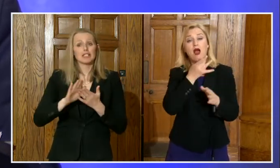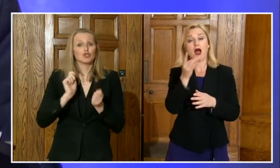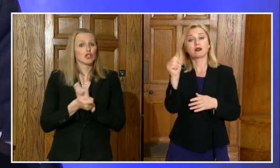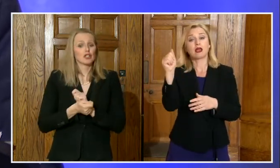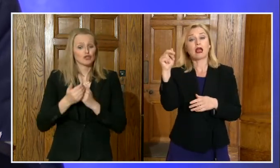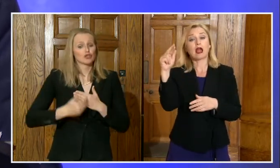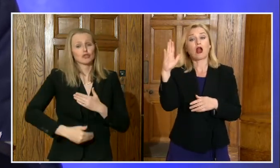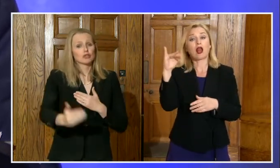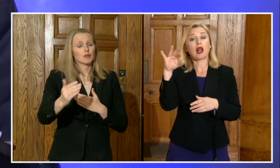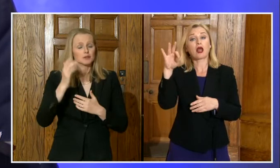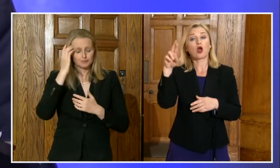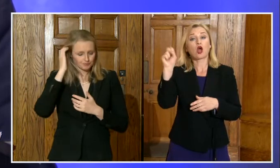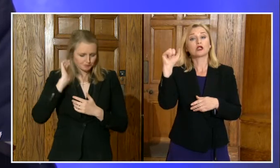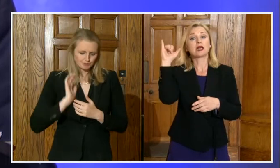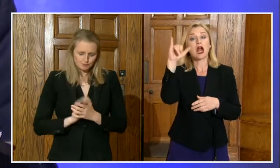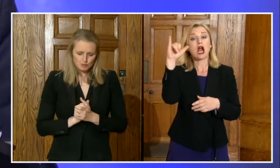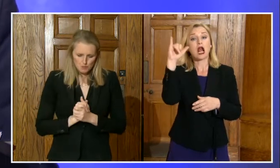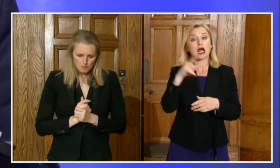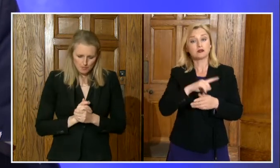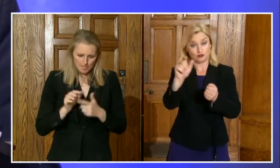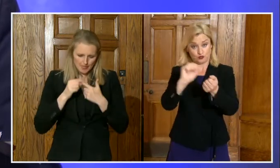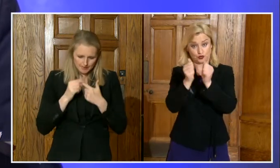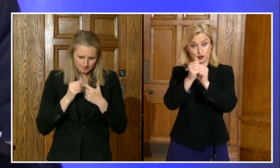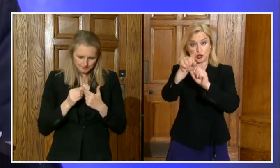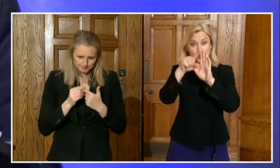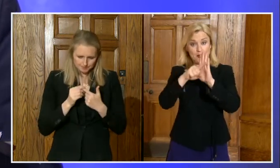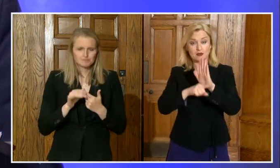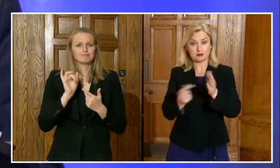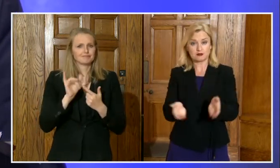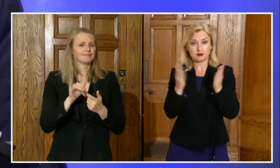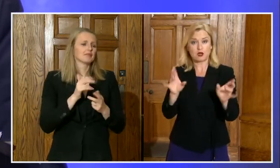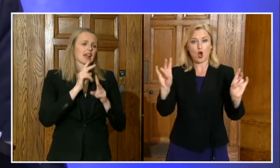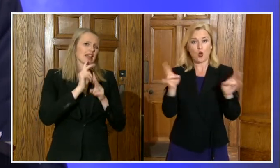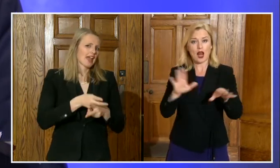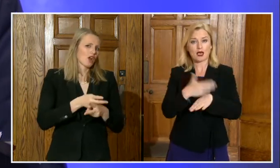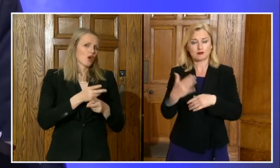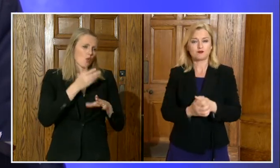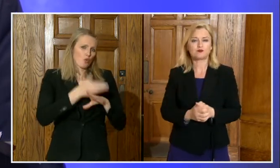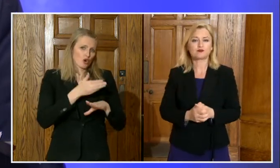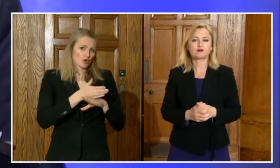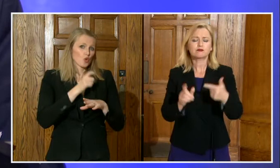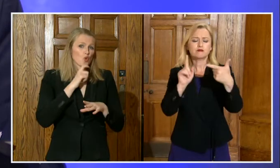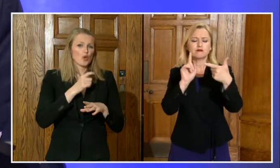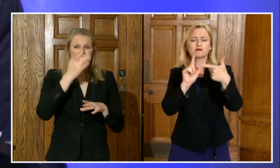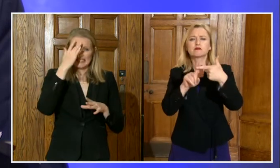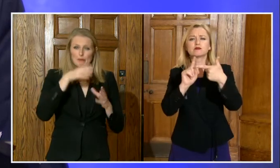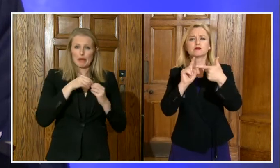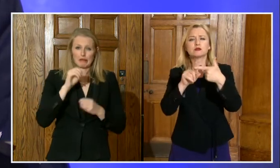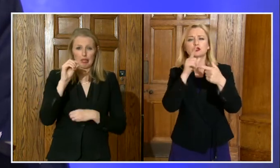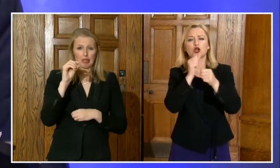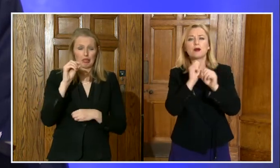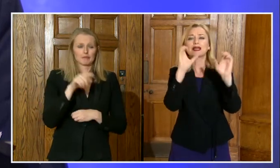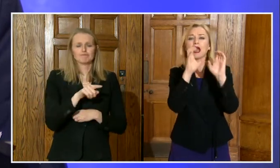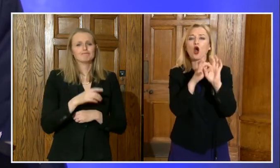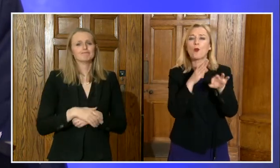quickly. In regards to the support of our domiciliary care workers and those people in care homes, that's why